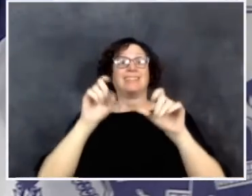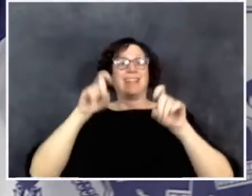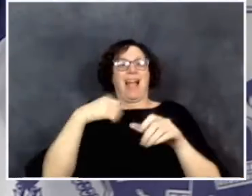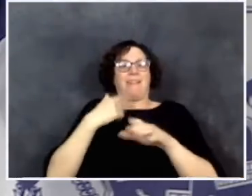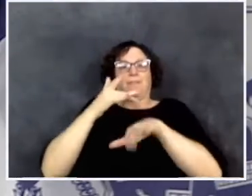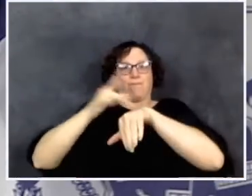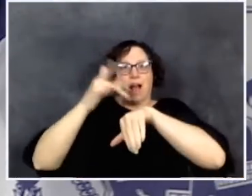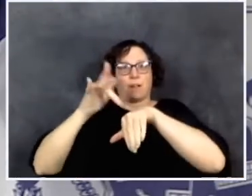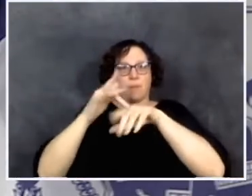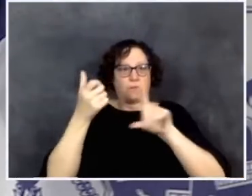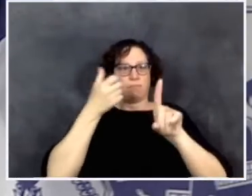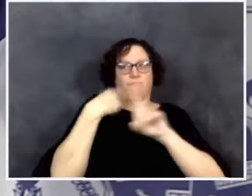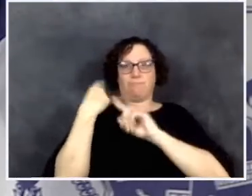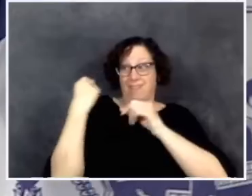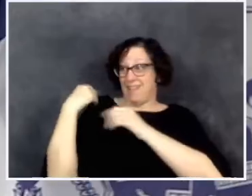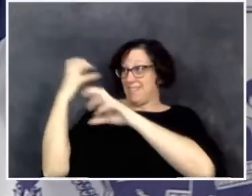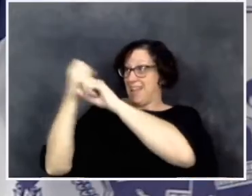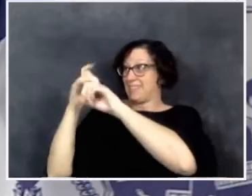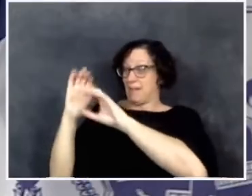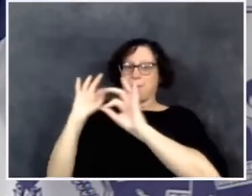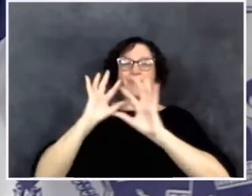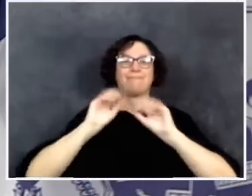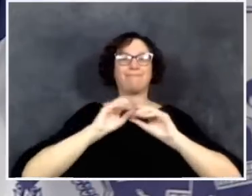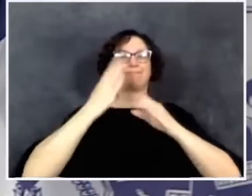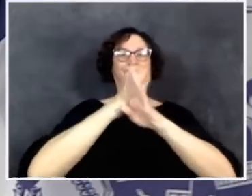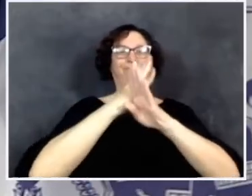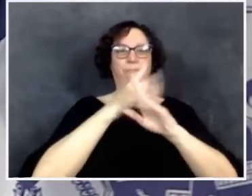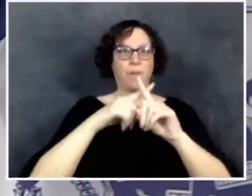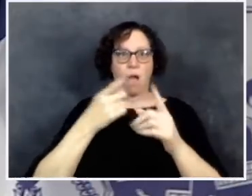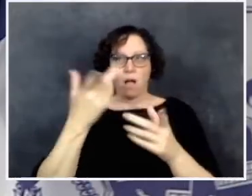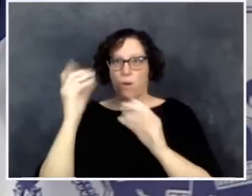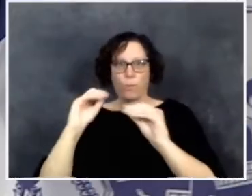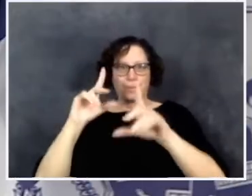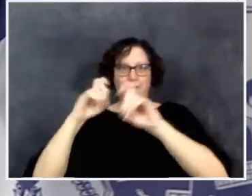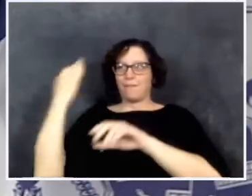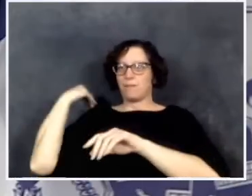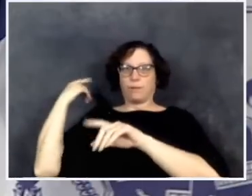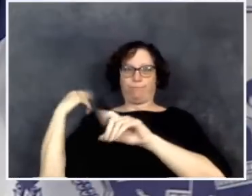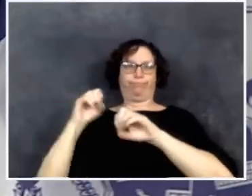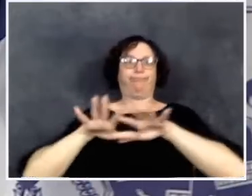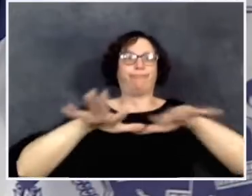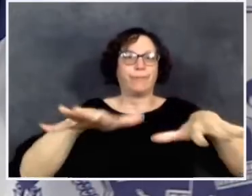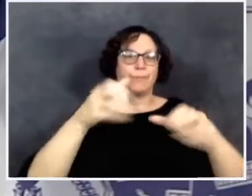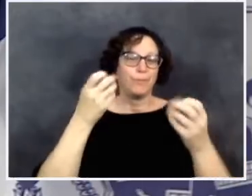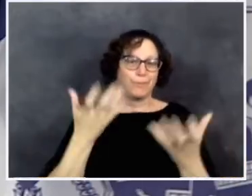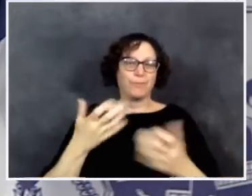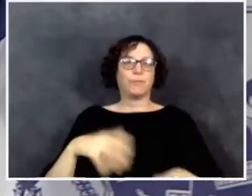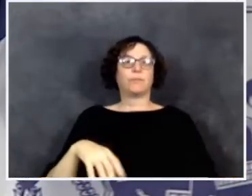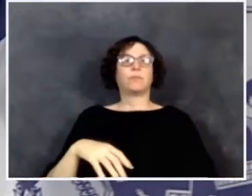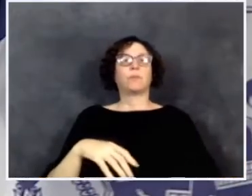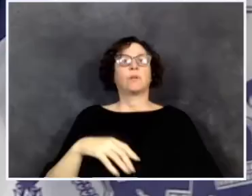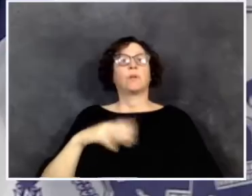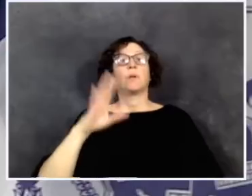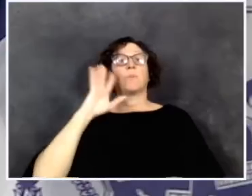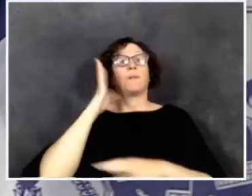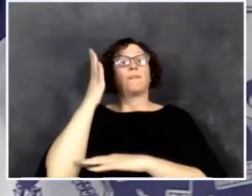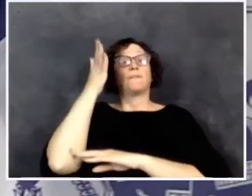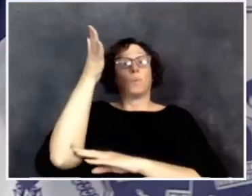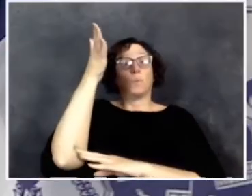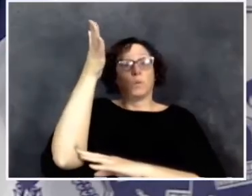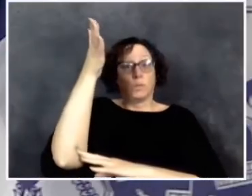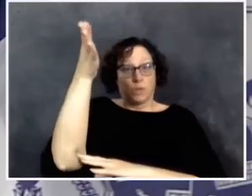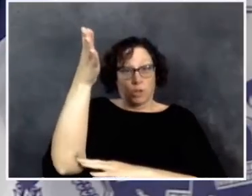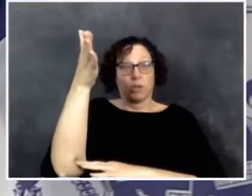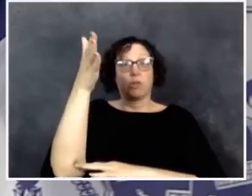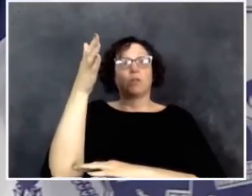That needs to be available in the future. So the most important thing we can do is, as a country,